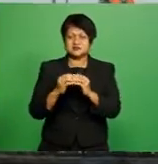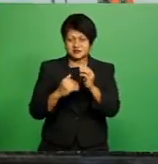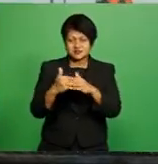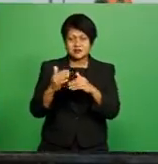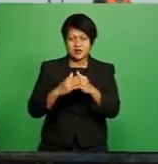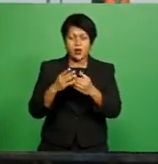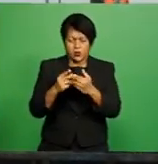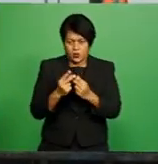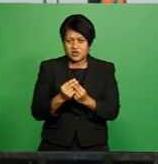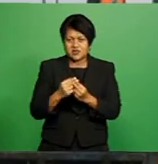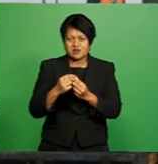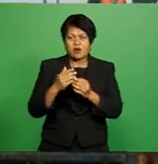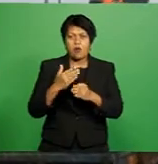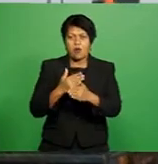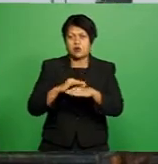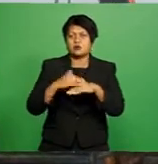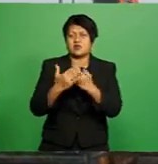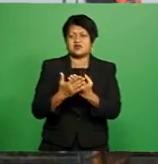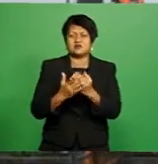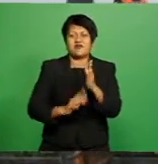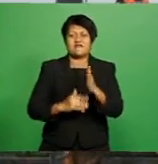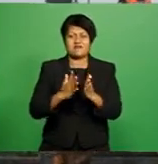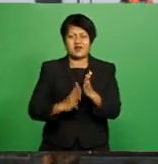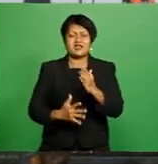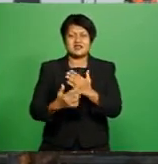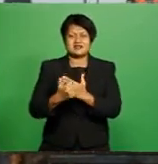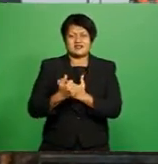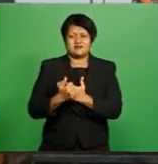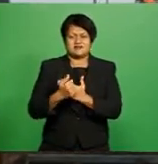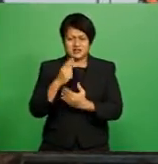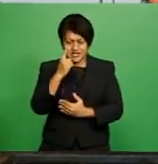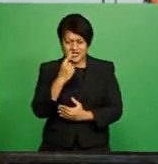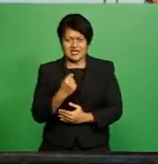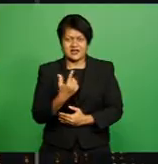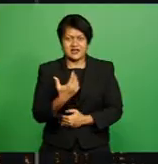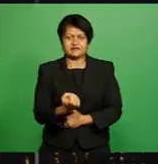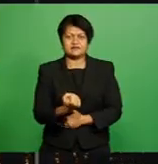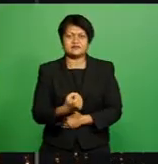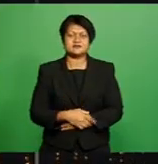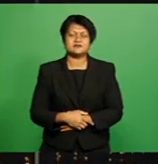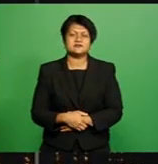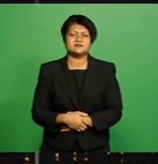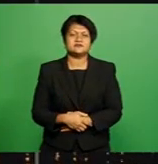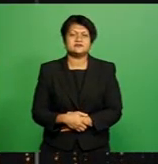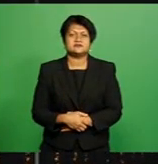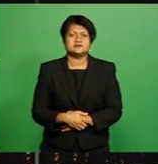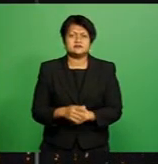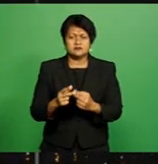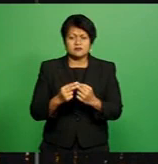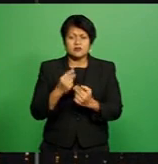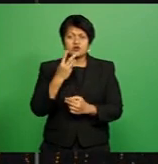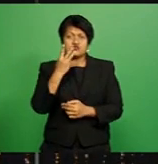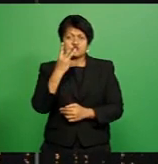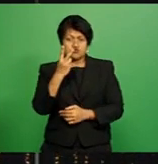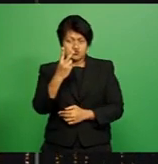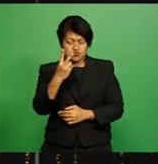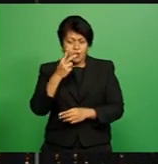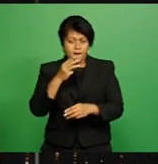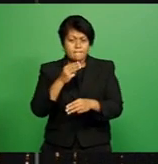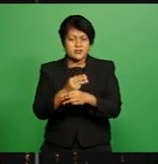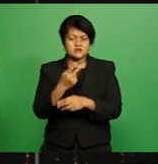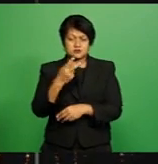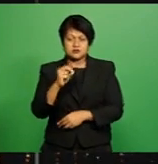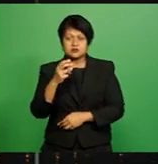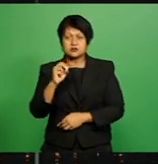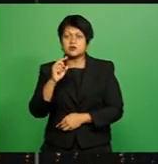fire safety requirements. Sainian Imboila, FBC News. With just 2 months into